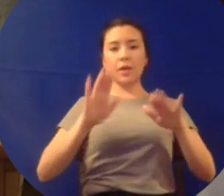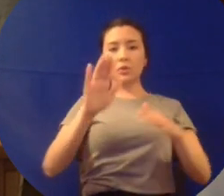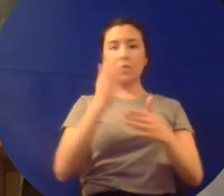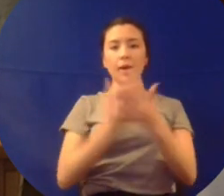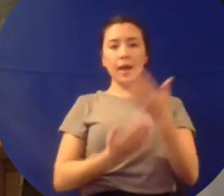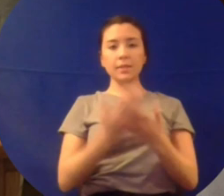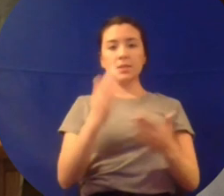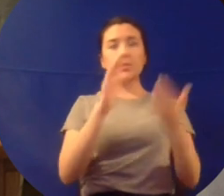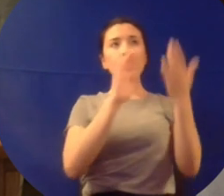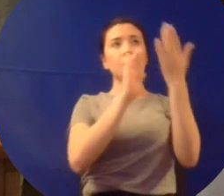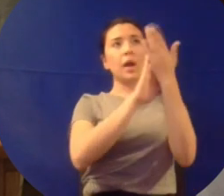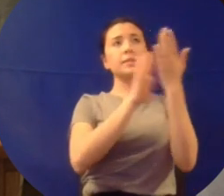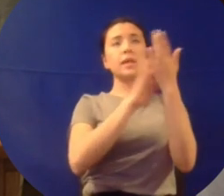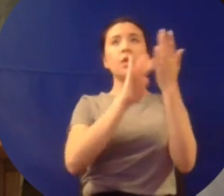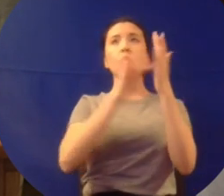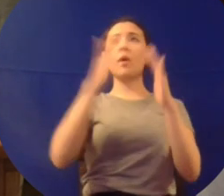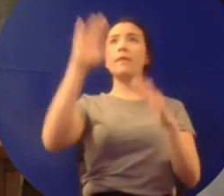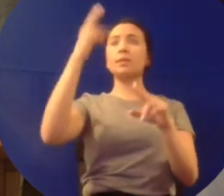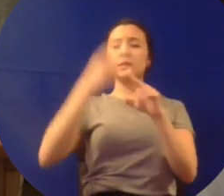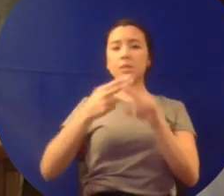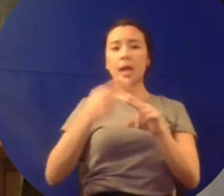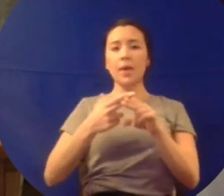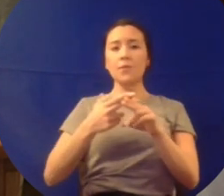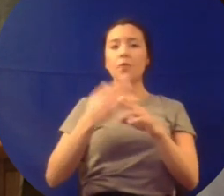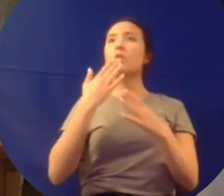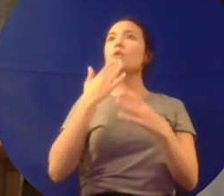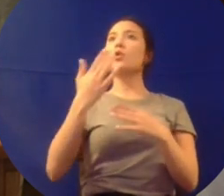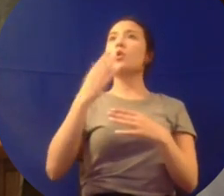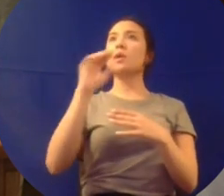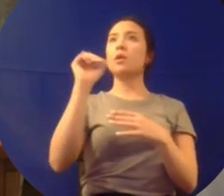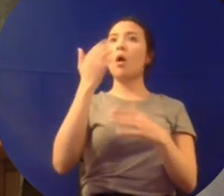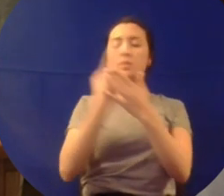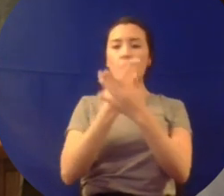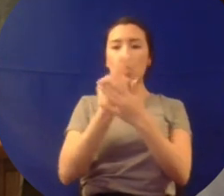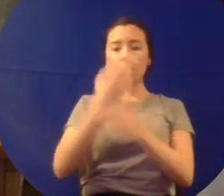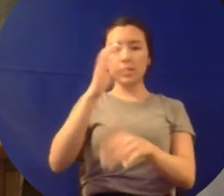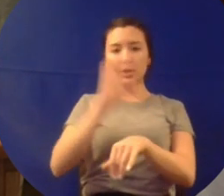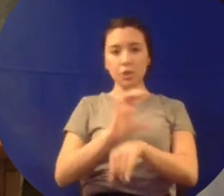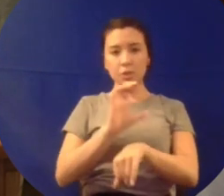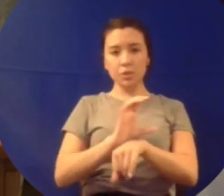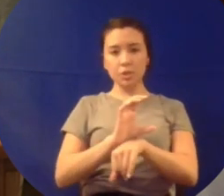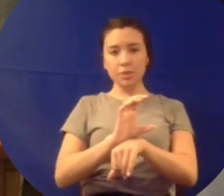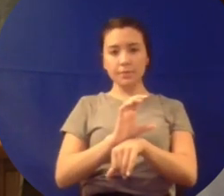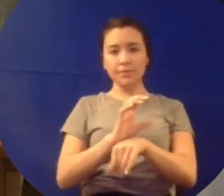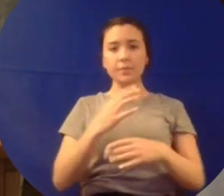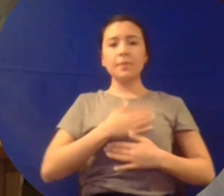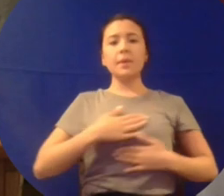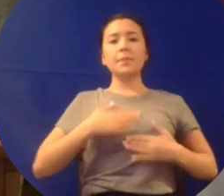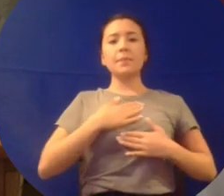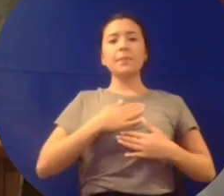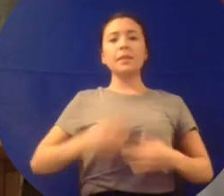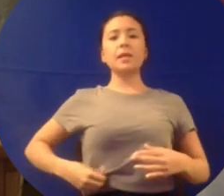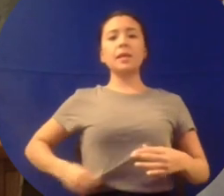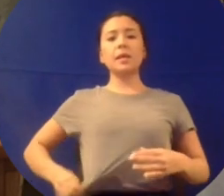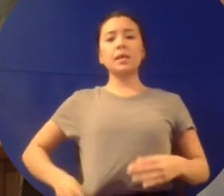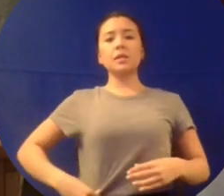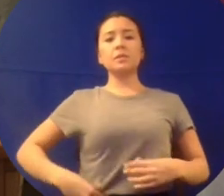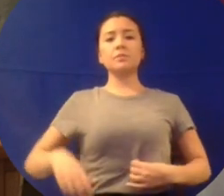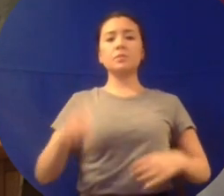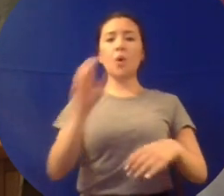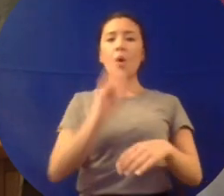the Lord accept the sacrifice at your hands, the praise and the glory of his name, for our good and the good of all his holy